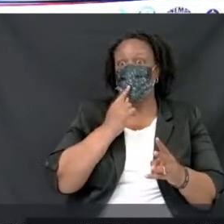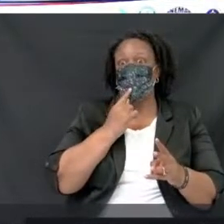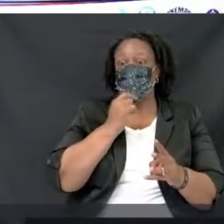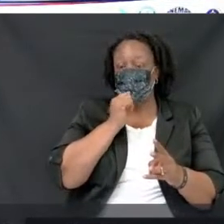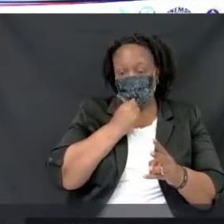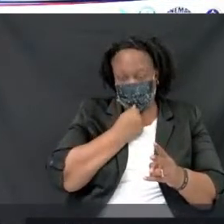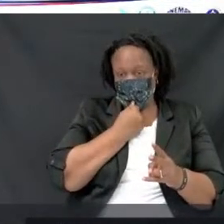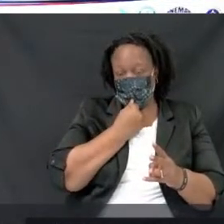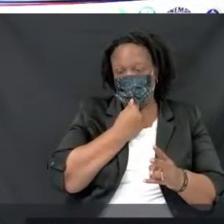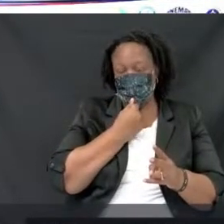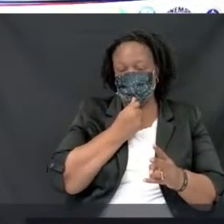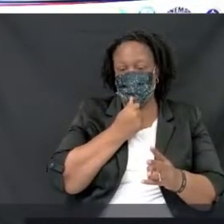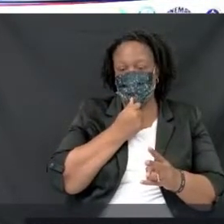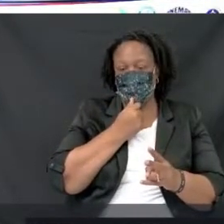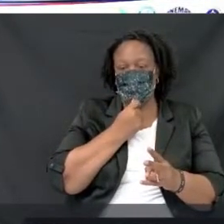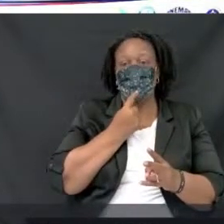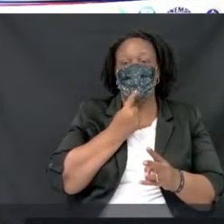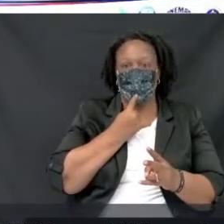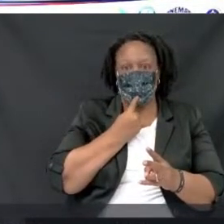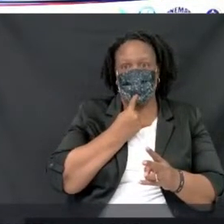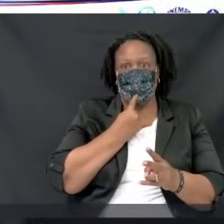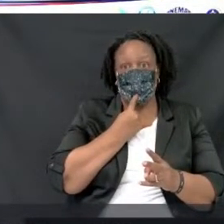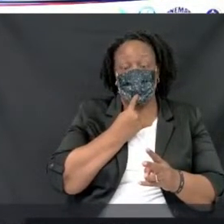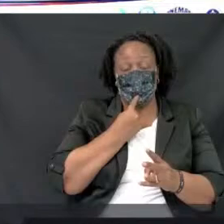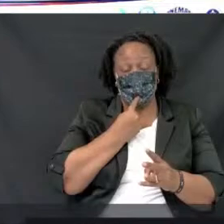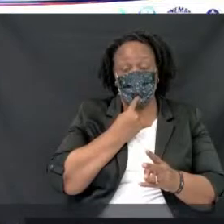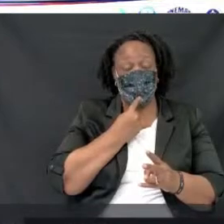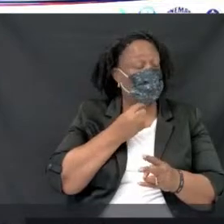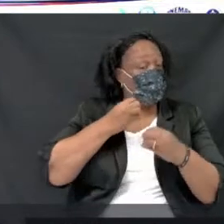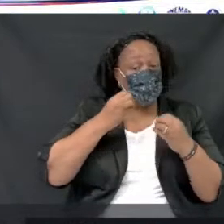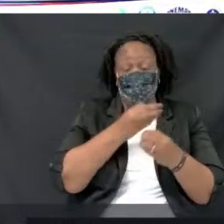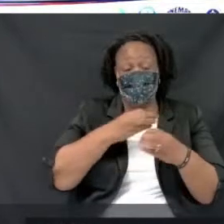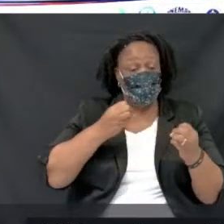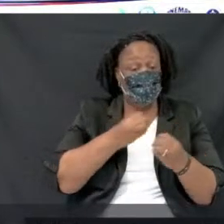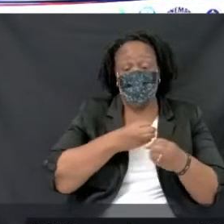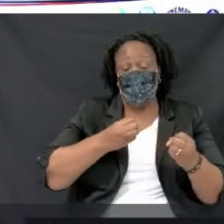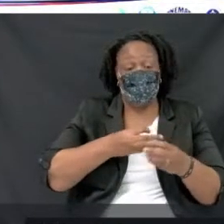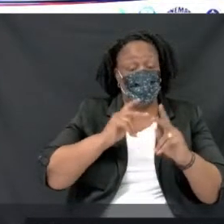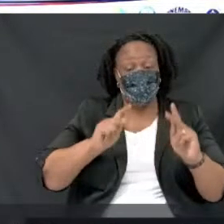very large event, where millions of people